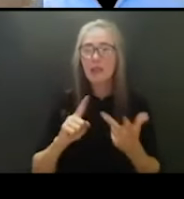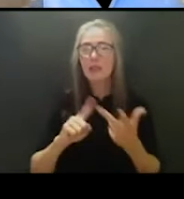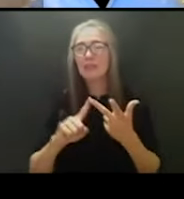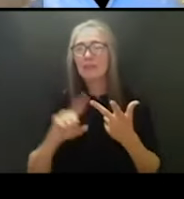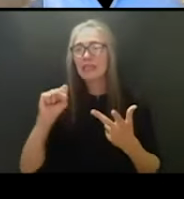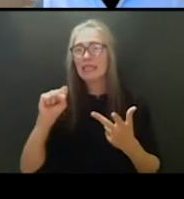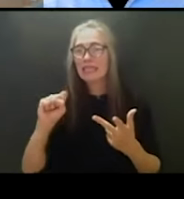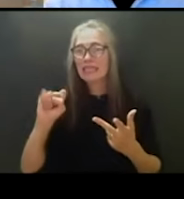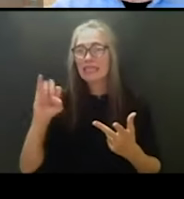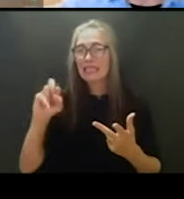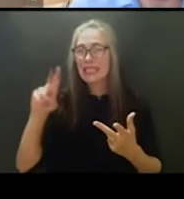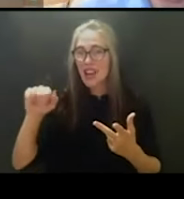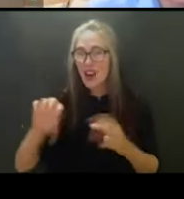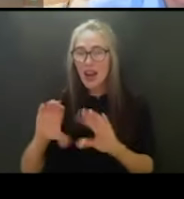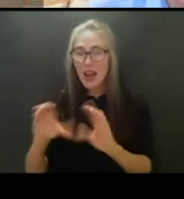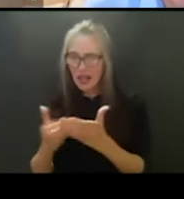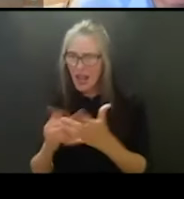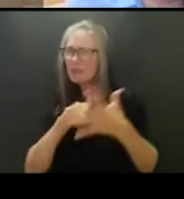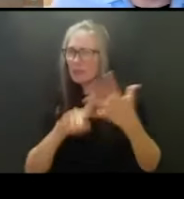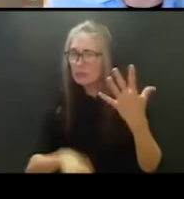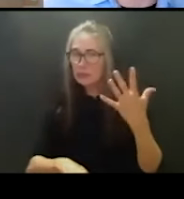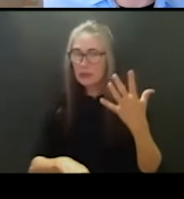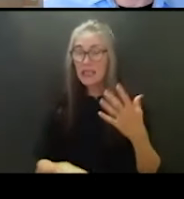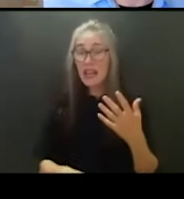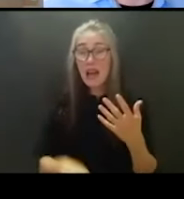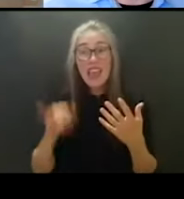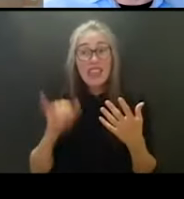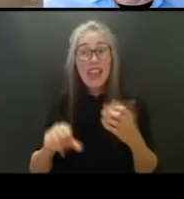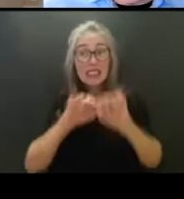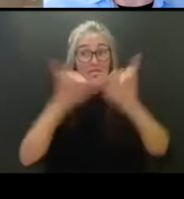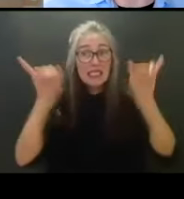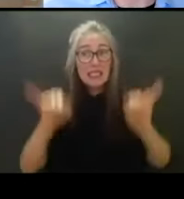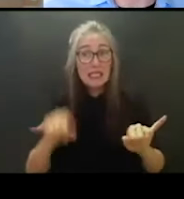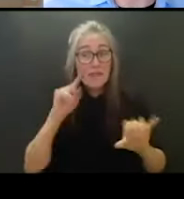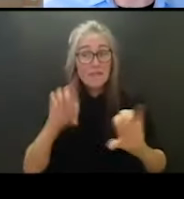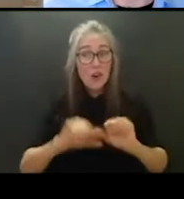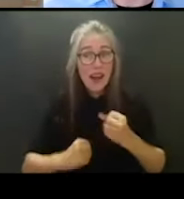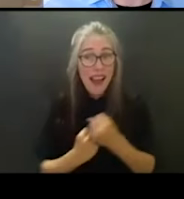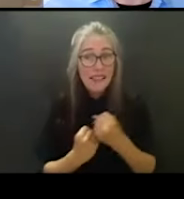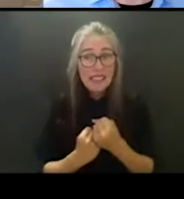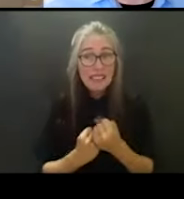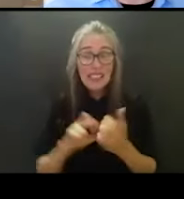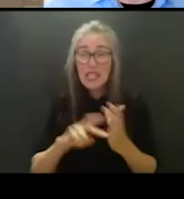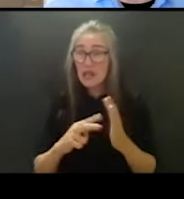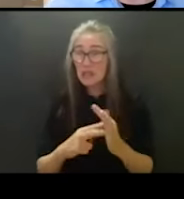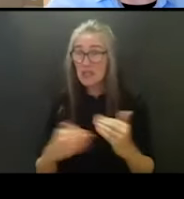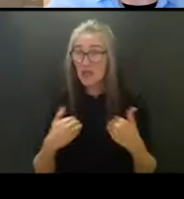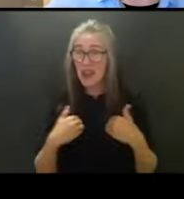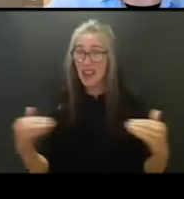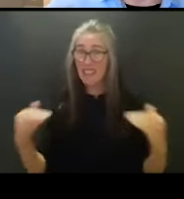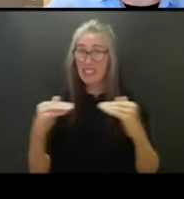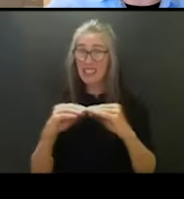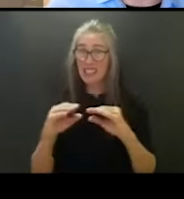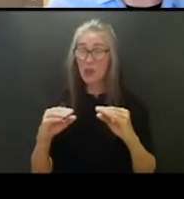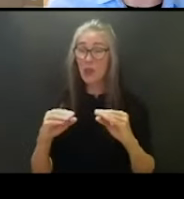Club thousands and thousands of others. Now the problem with the others. advocacy system is that not everybody